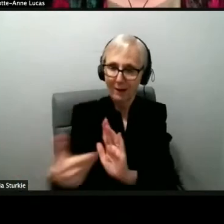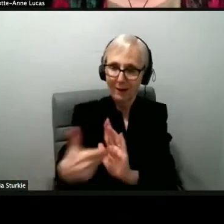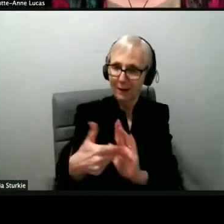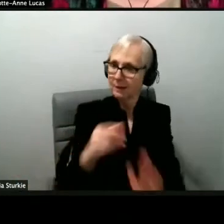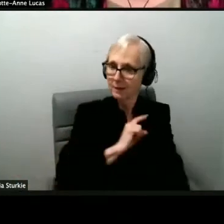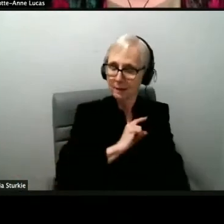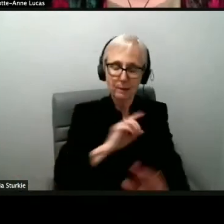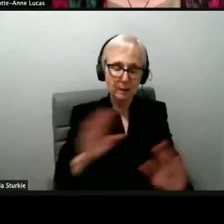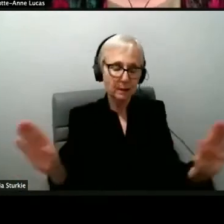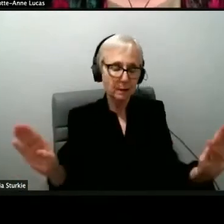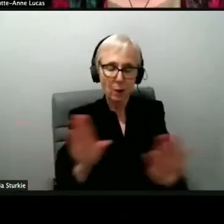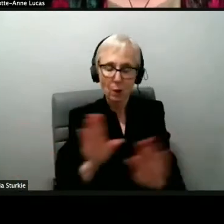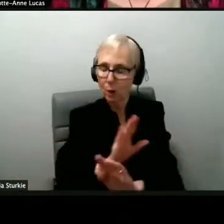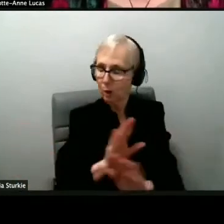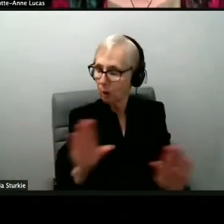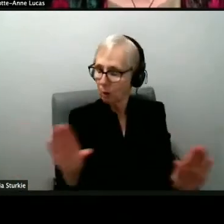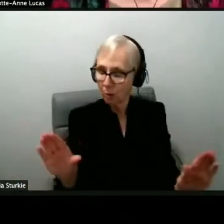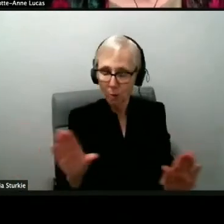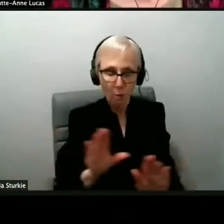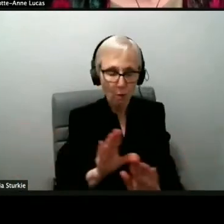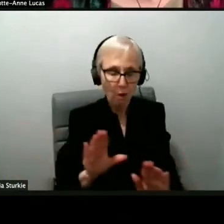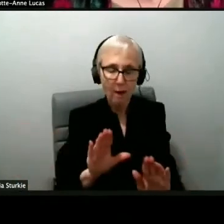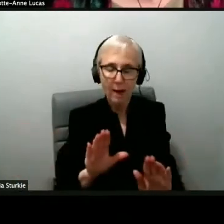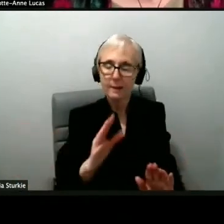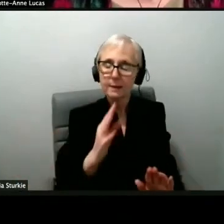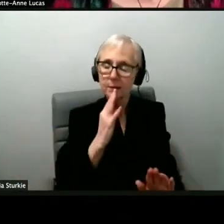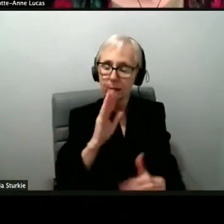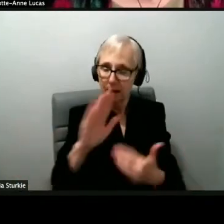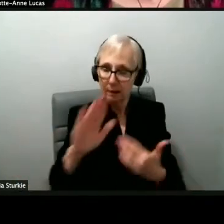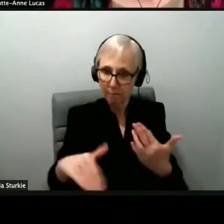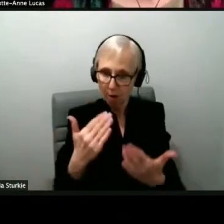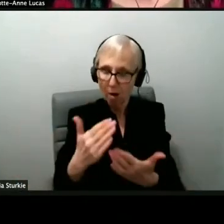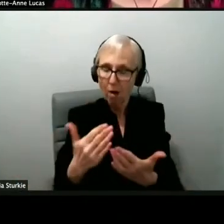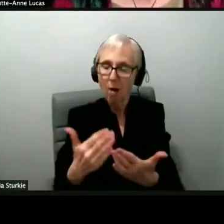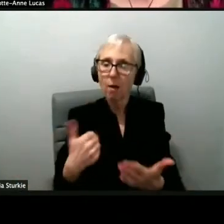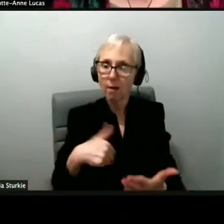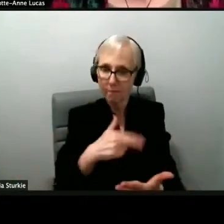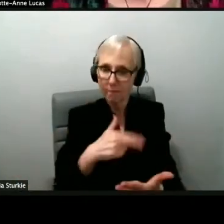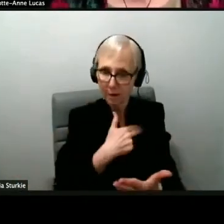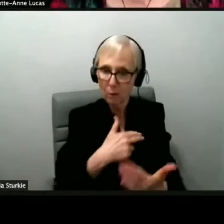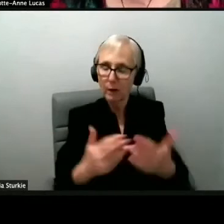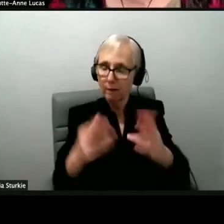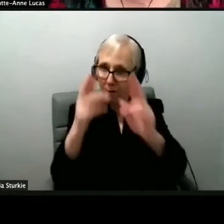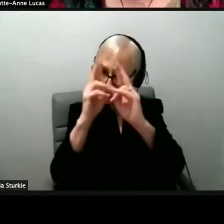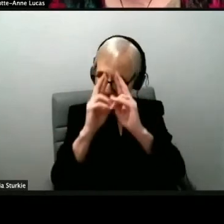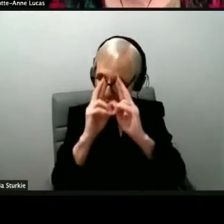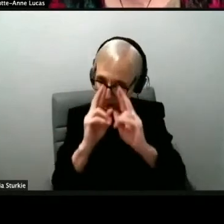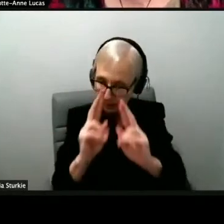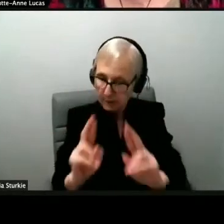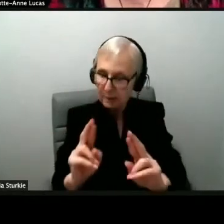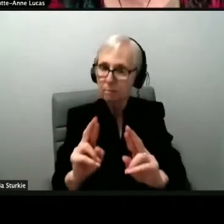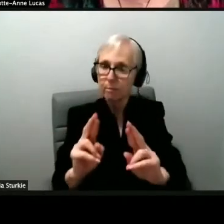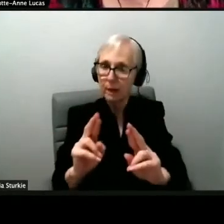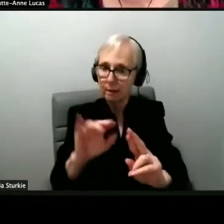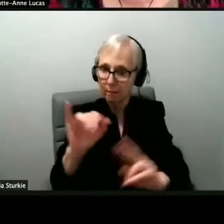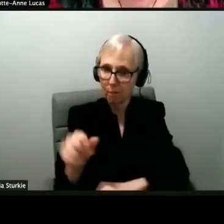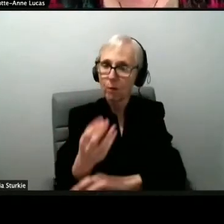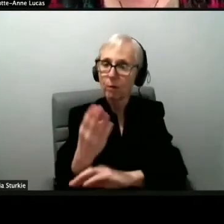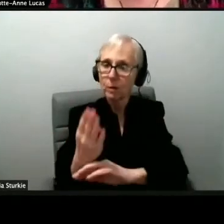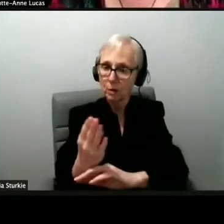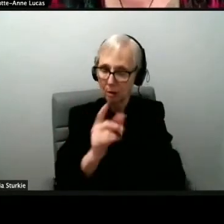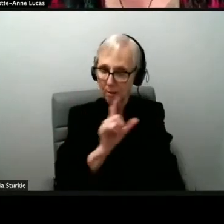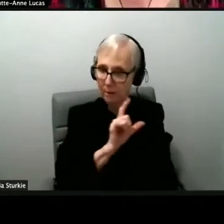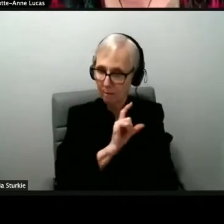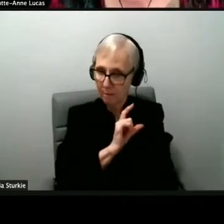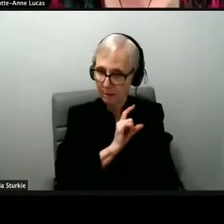police department. I think I speak for all of us here that we have a respect for the job that our police department